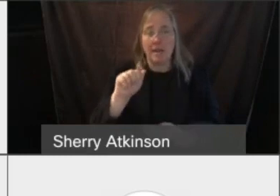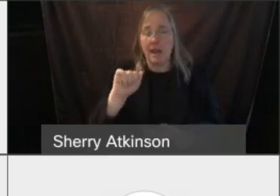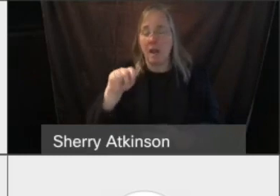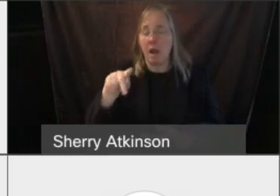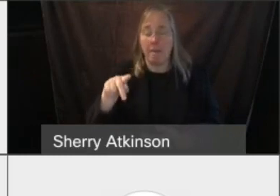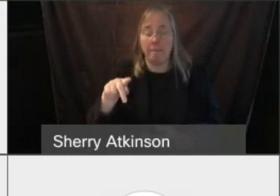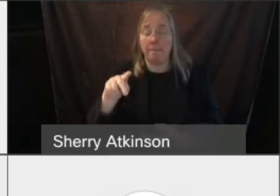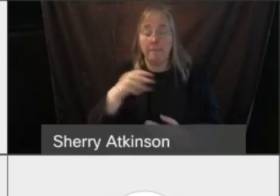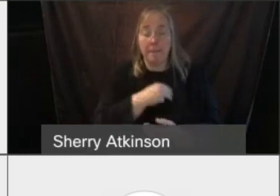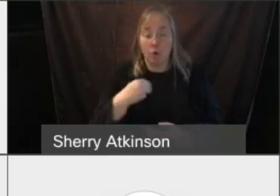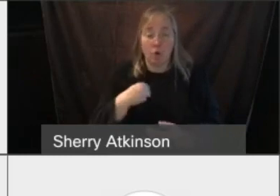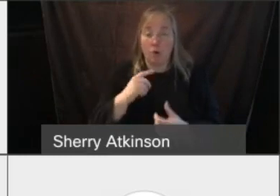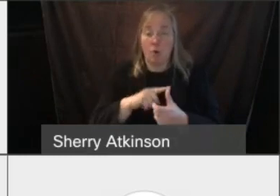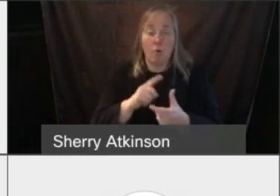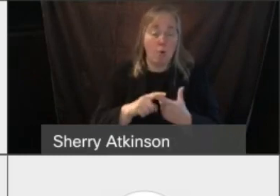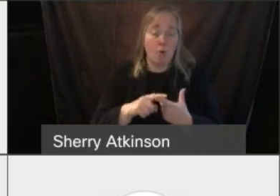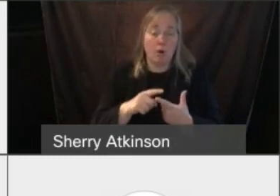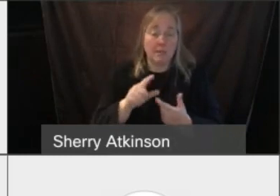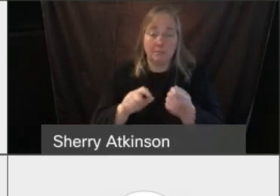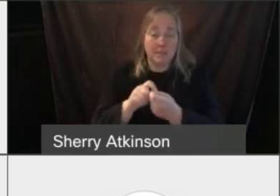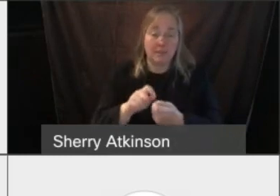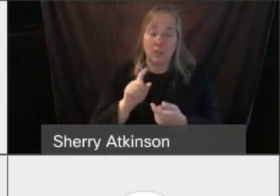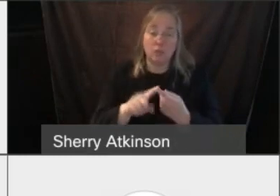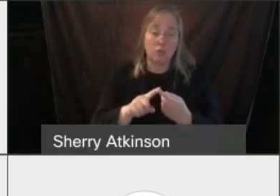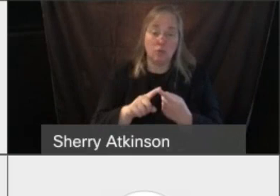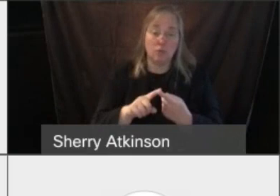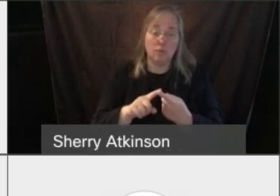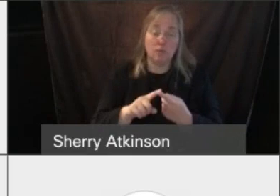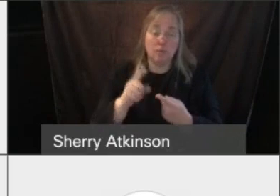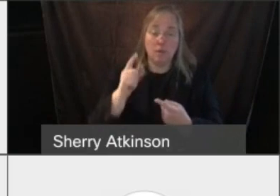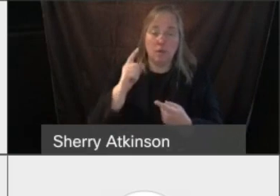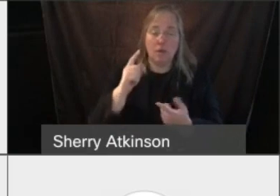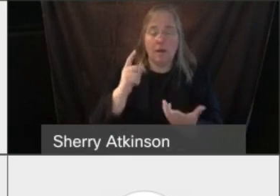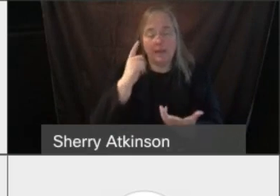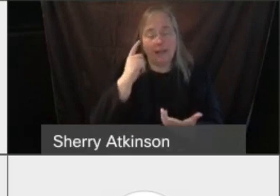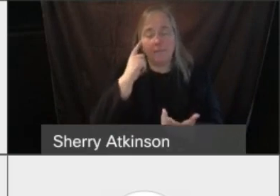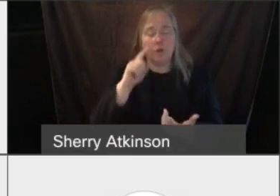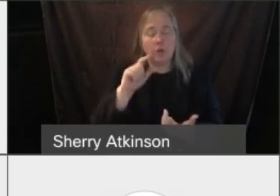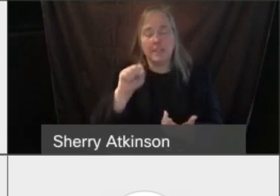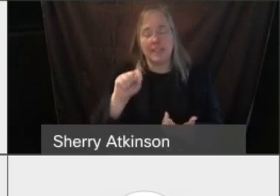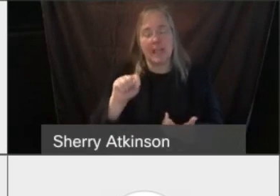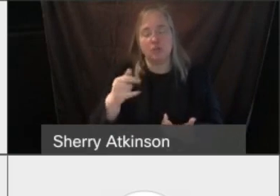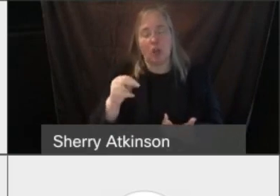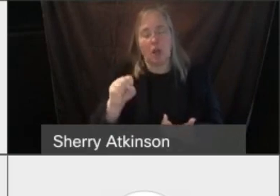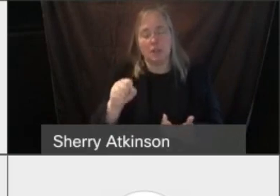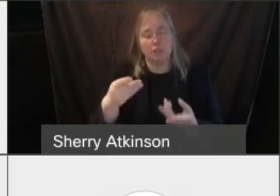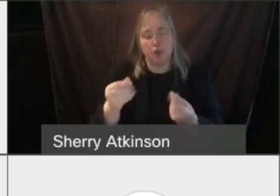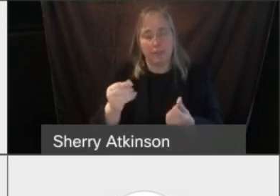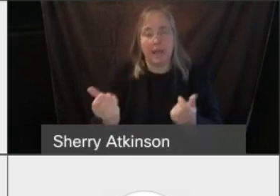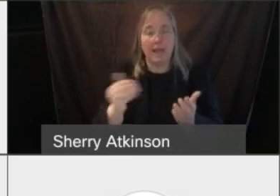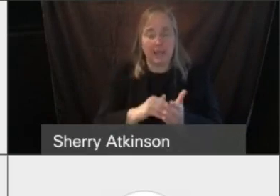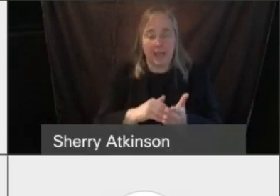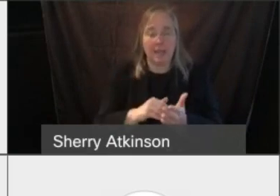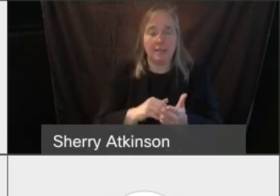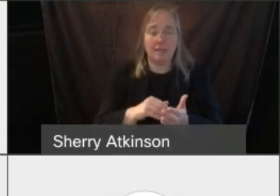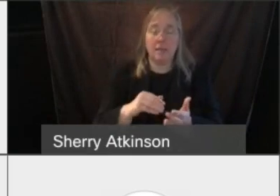to a St. John's Properties when, again, as it was shared, when you look at